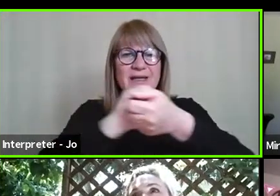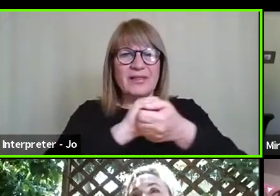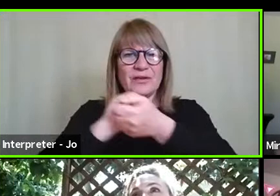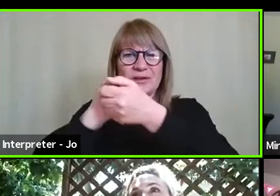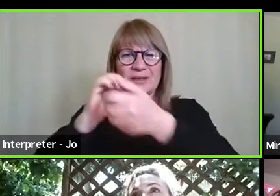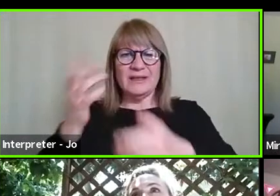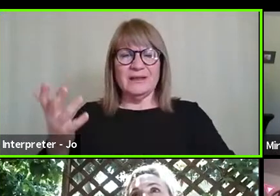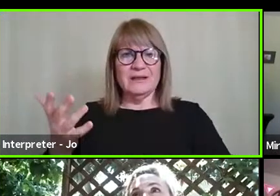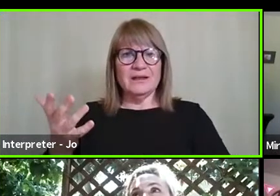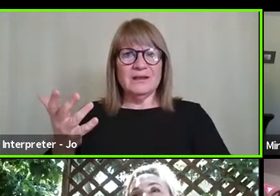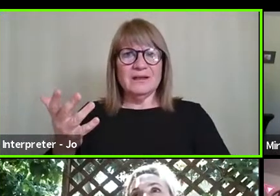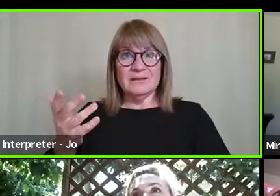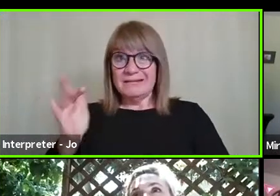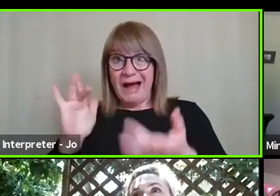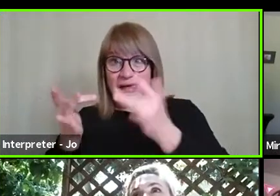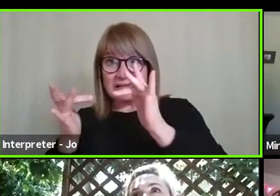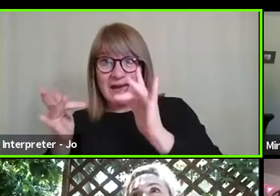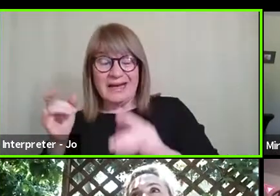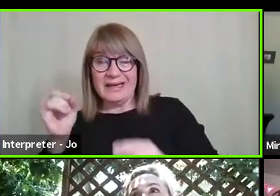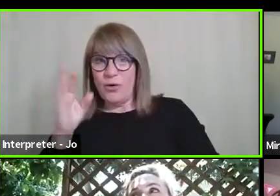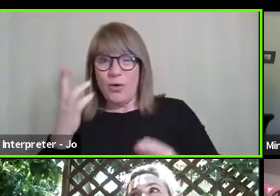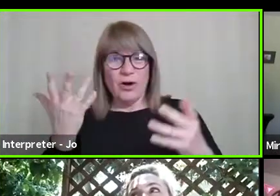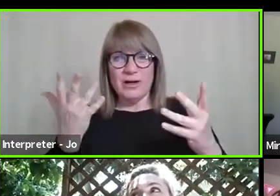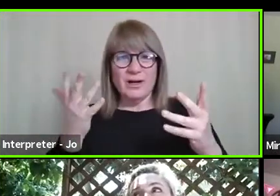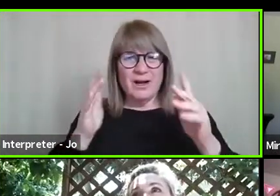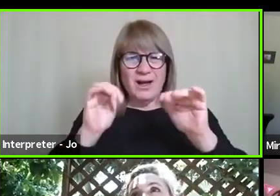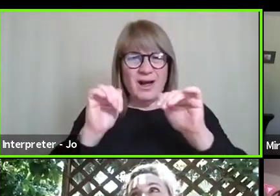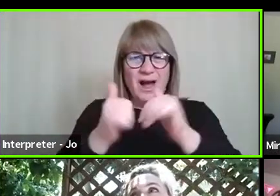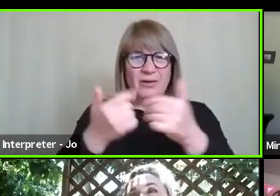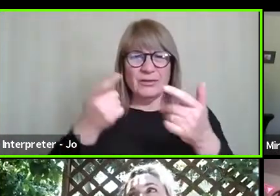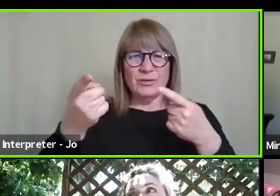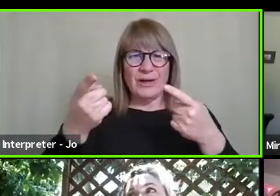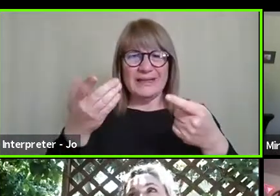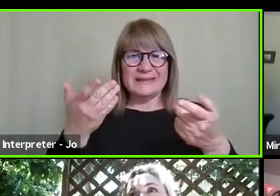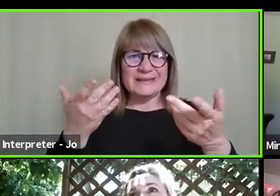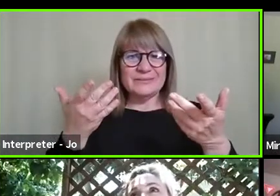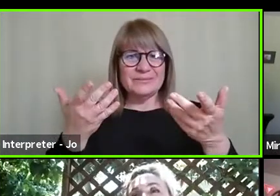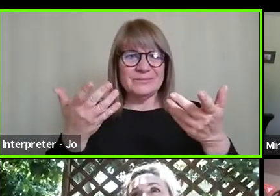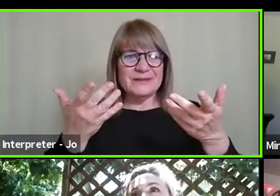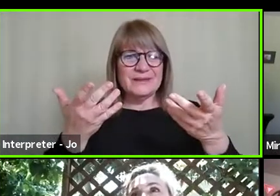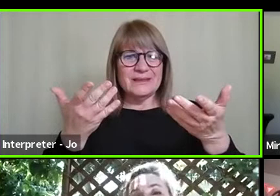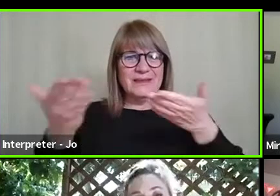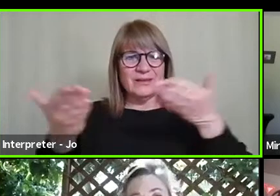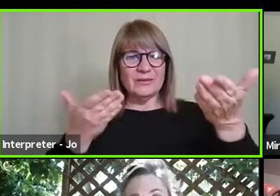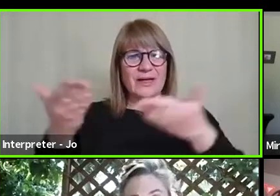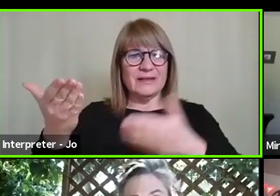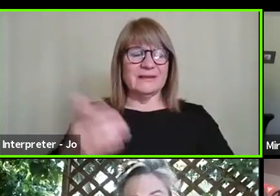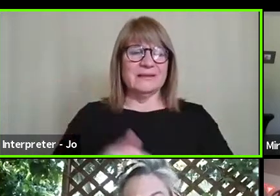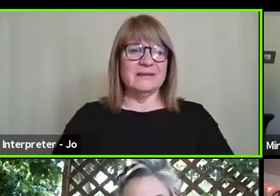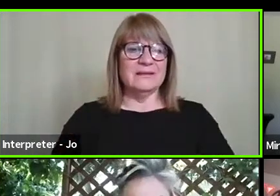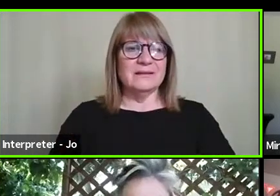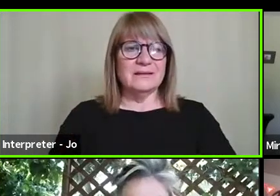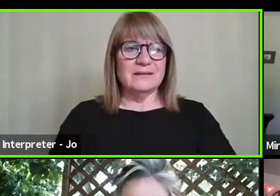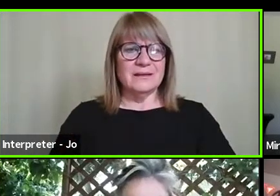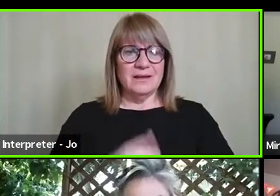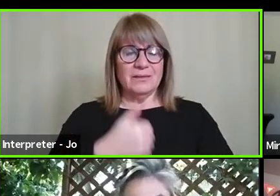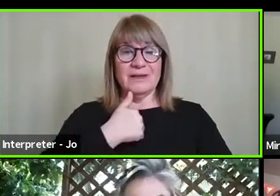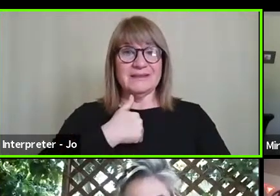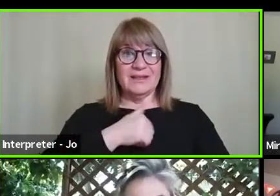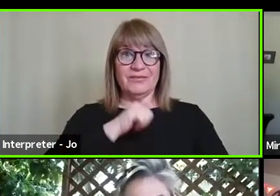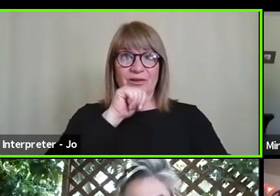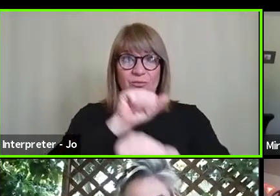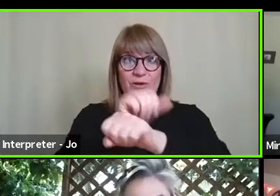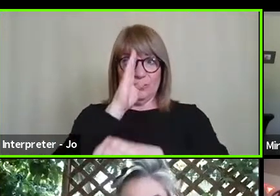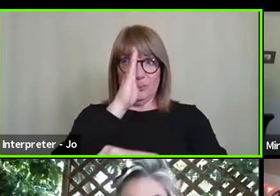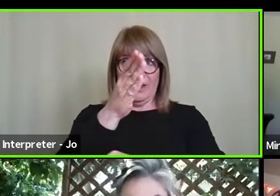you know now of course online um but how does that interaction because i me myself as not working directly with you all um i